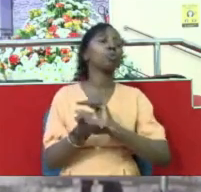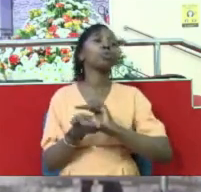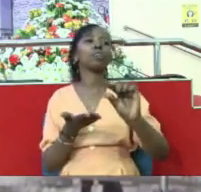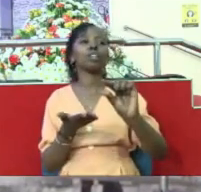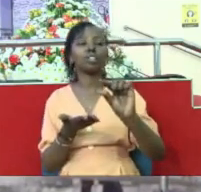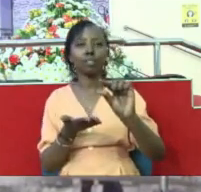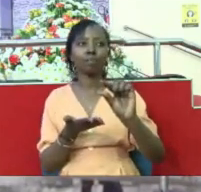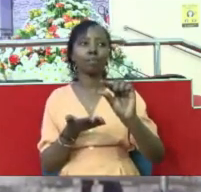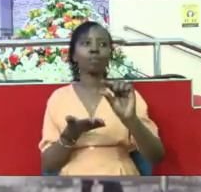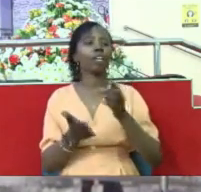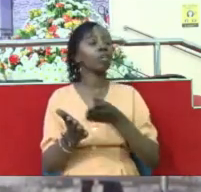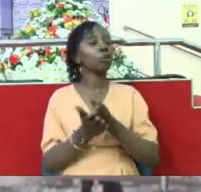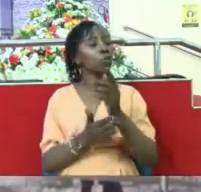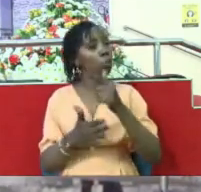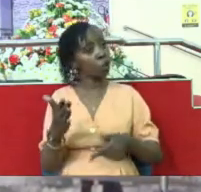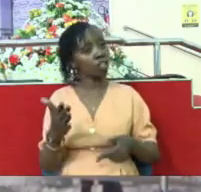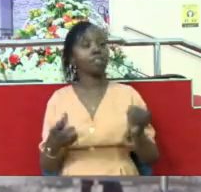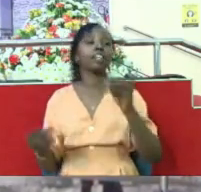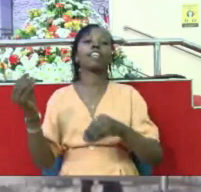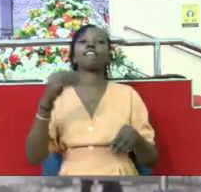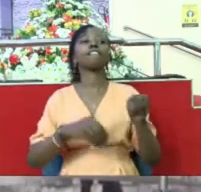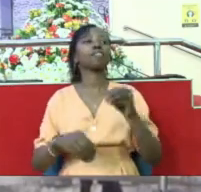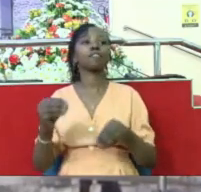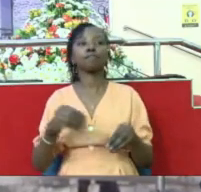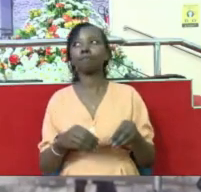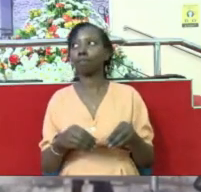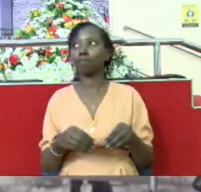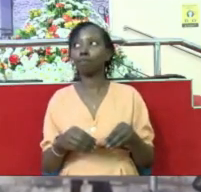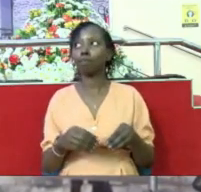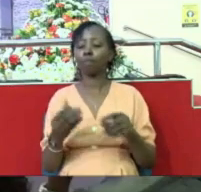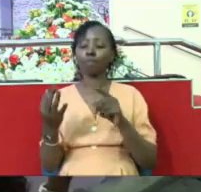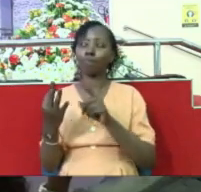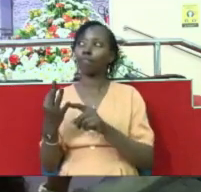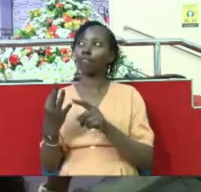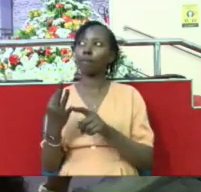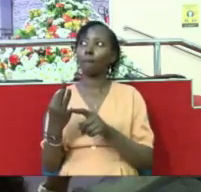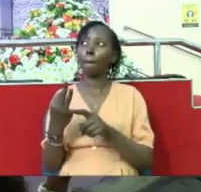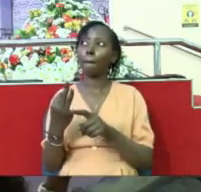through giving. The third place here, yes, the last